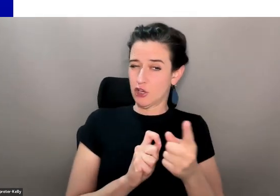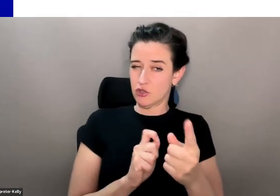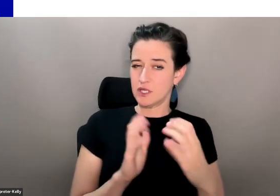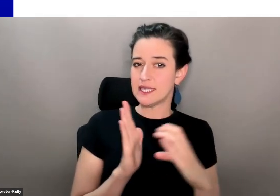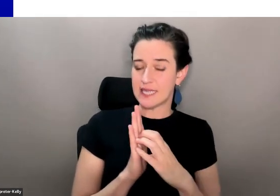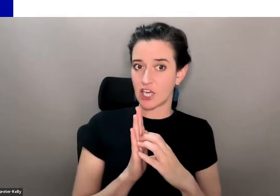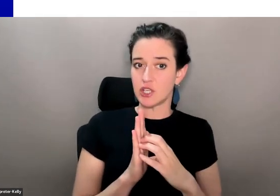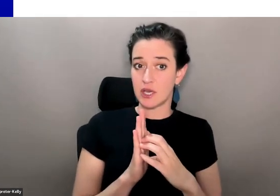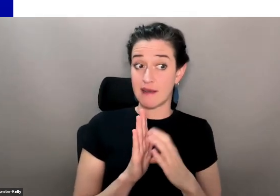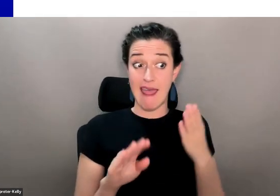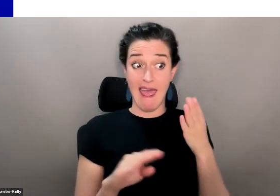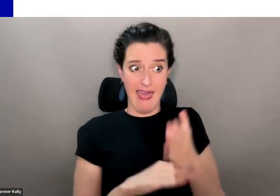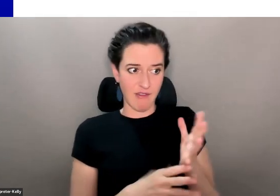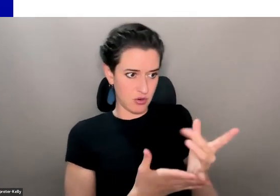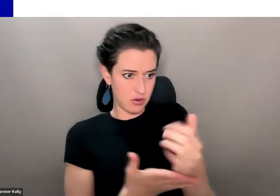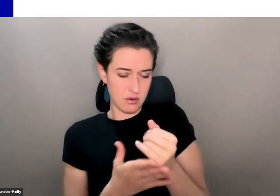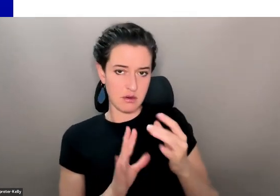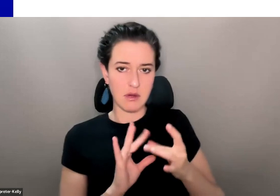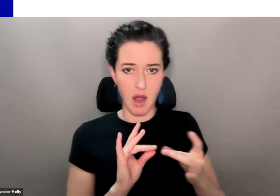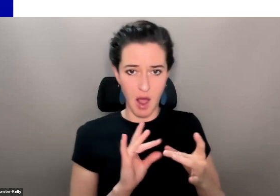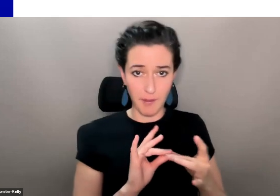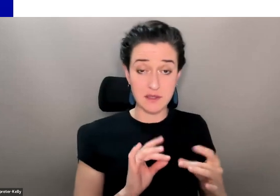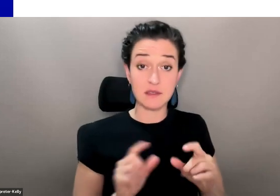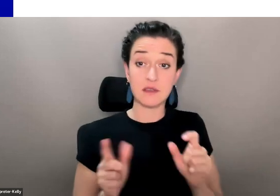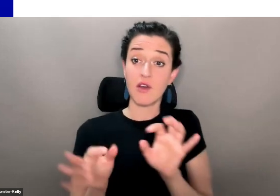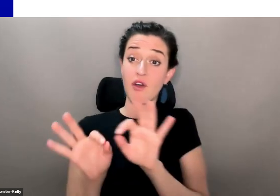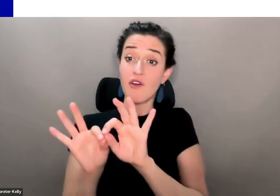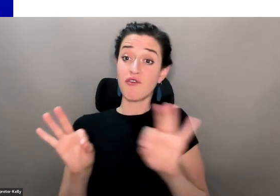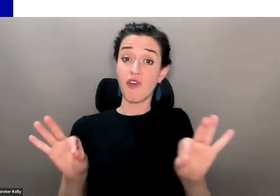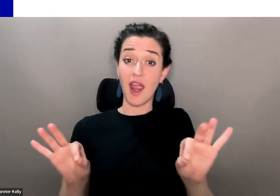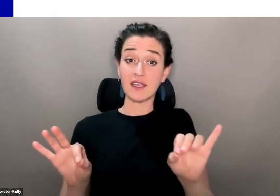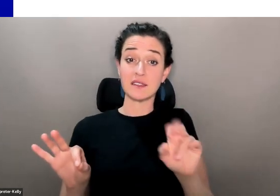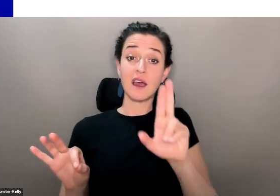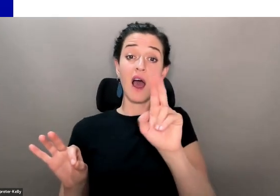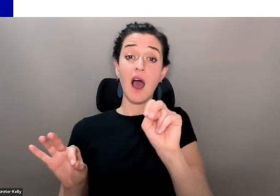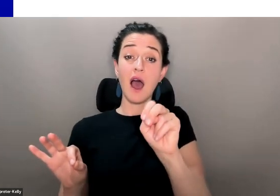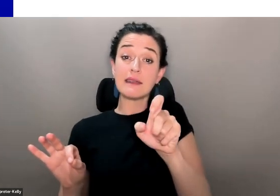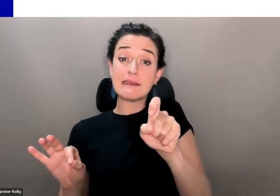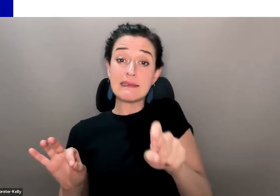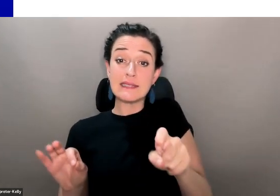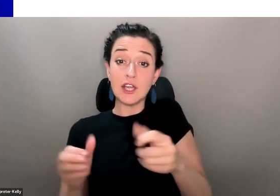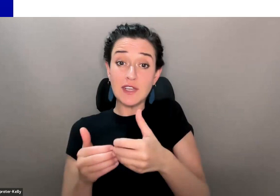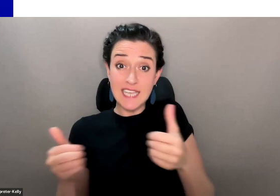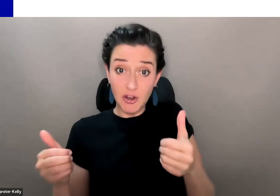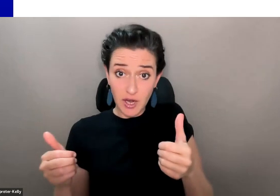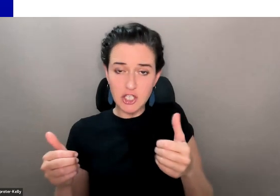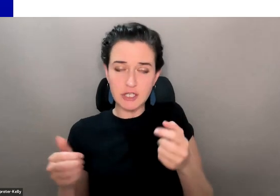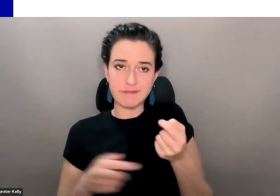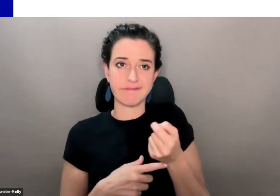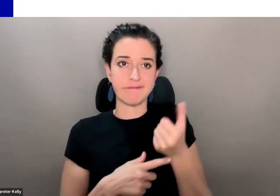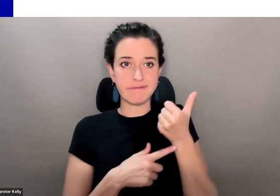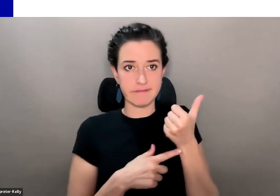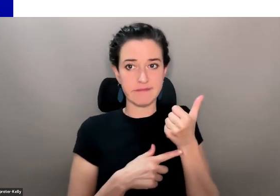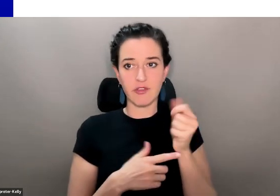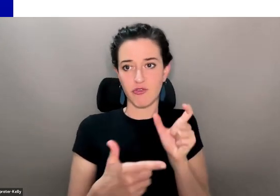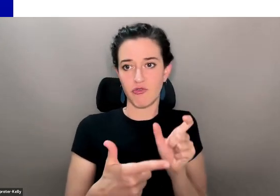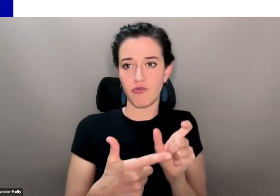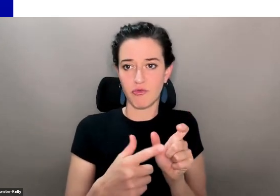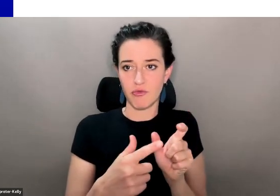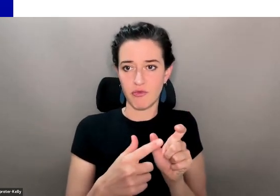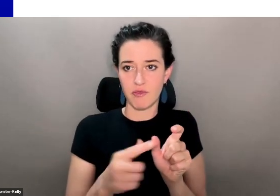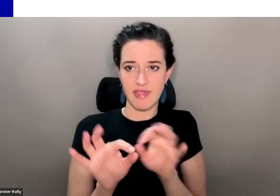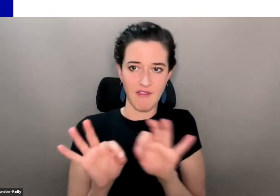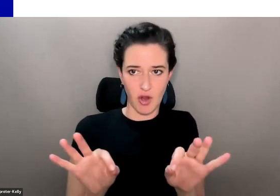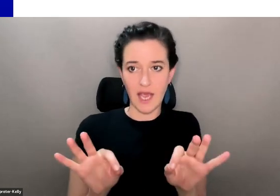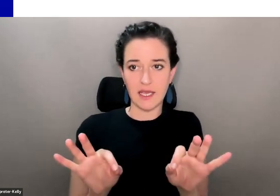comments received, including removing the phrase unnecessary segregation from 84.76B in response